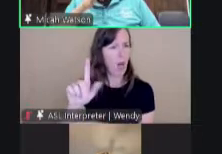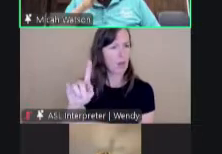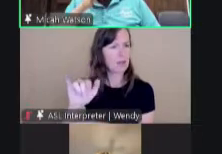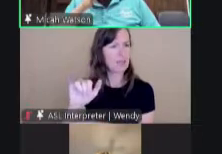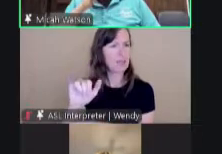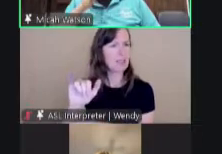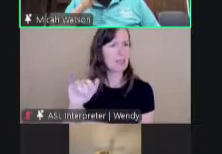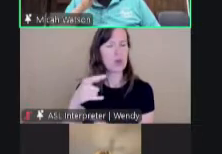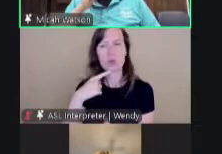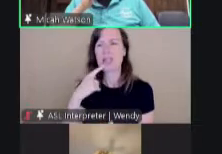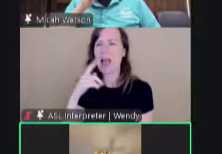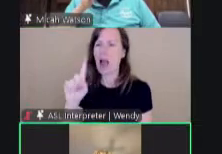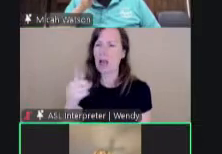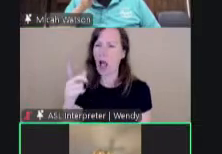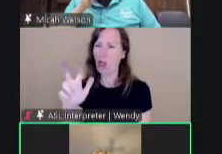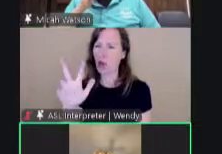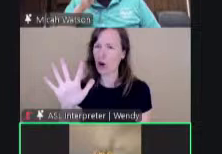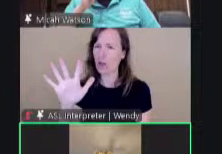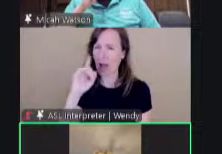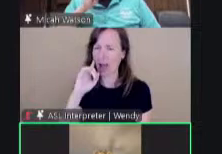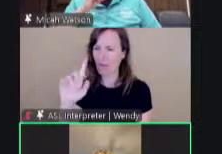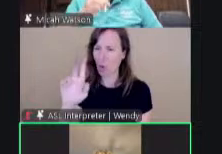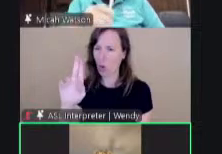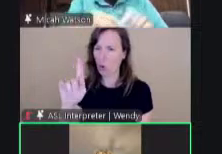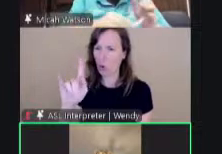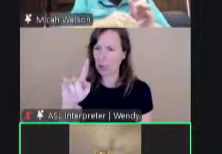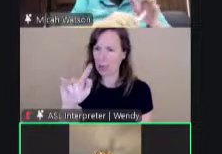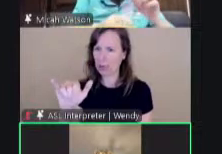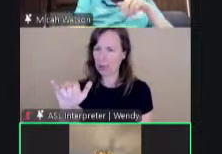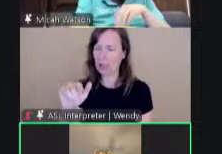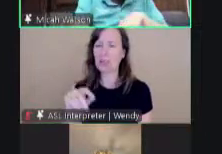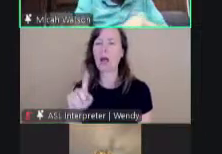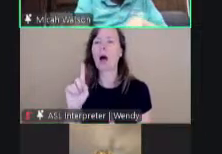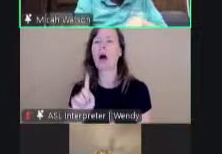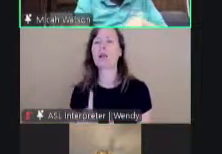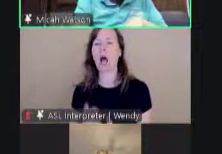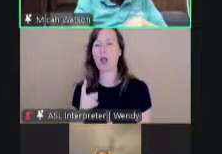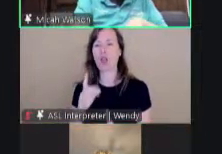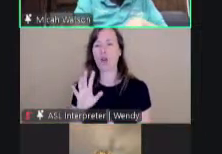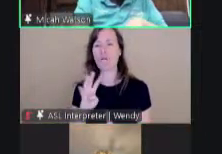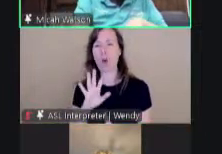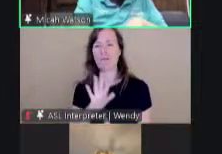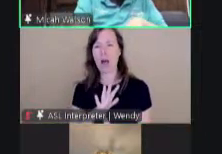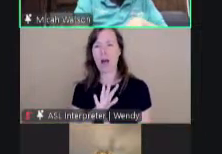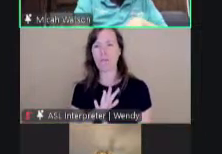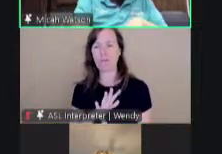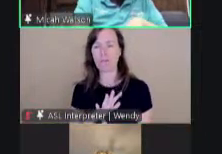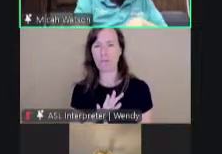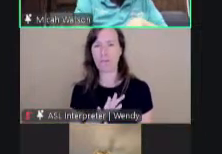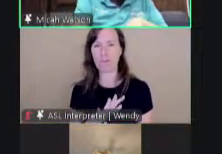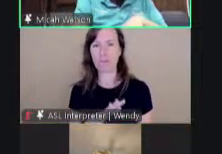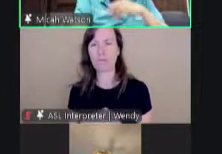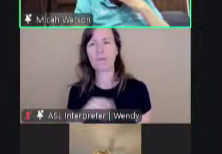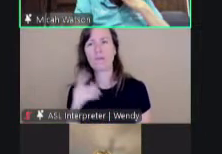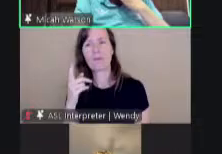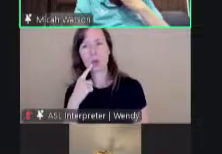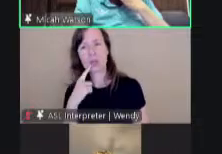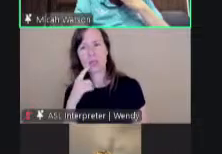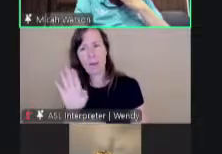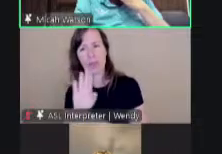for utilities? $1.45. $1.45 for utilities. And did you say a business